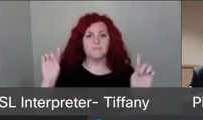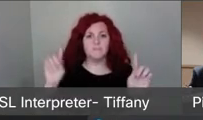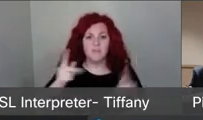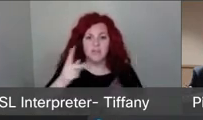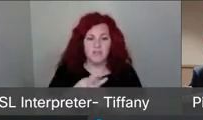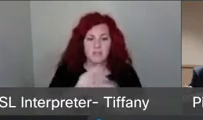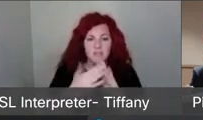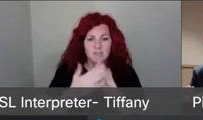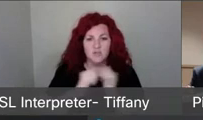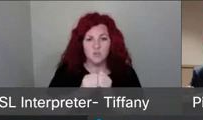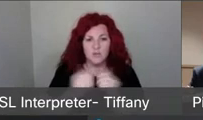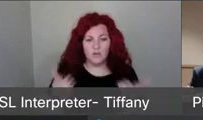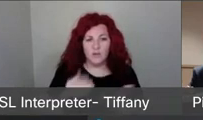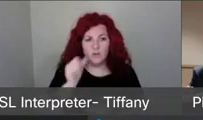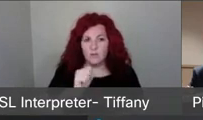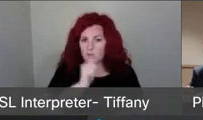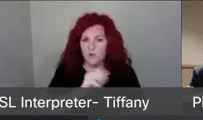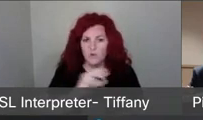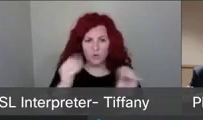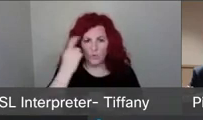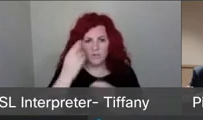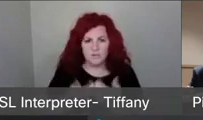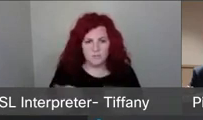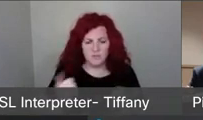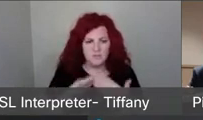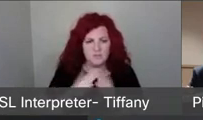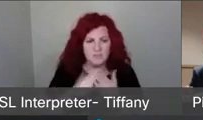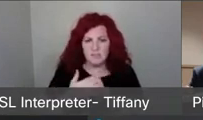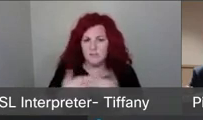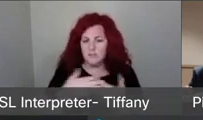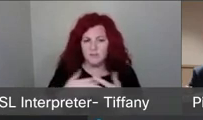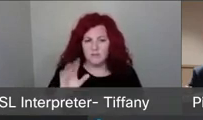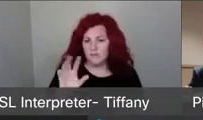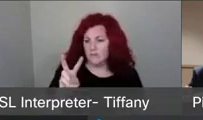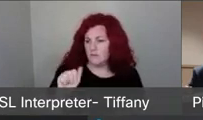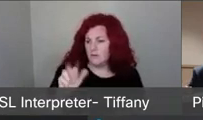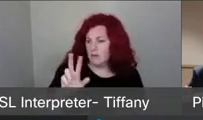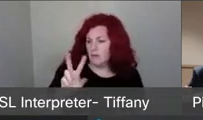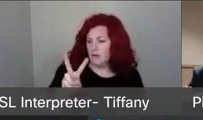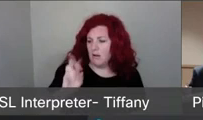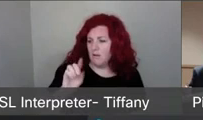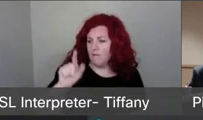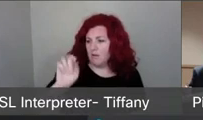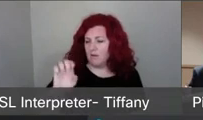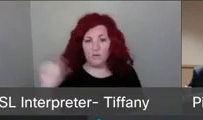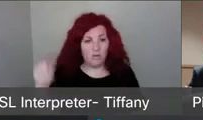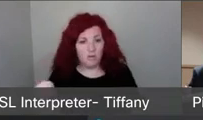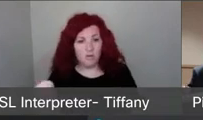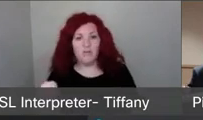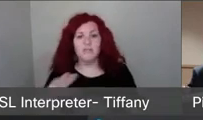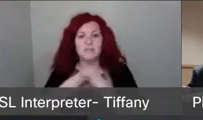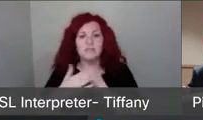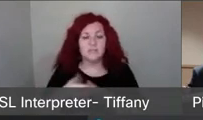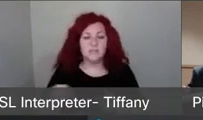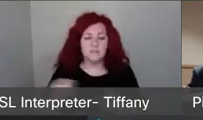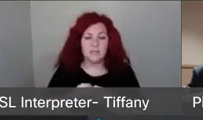in Arizona. There's no reason to split up cities, whether it's Avondale, whether it's Glendale. Keep cities in the same